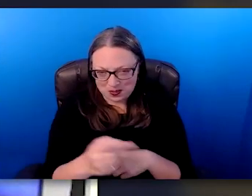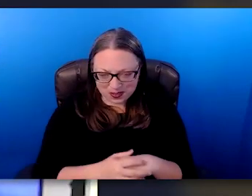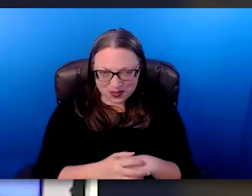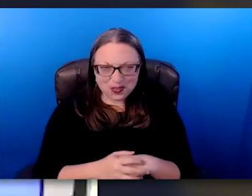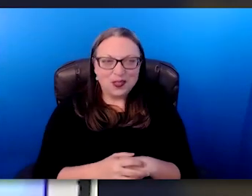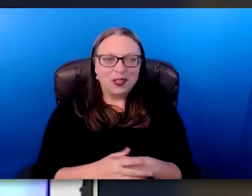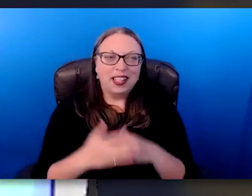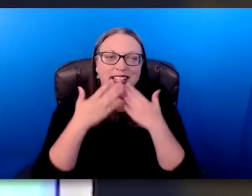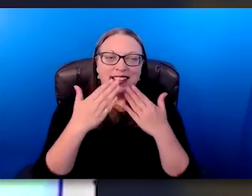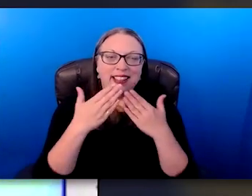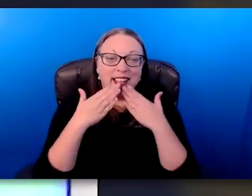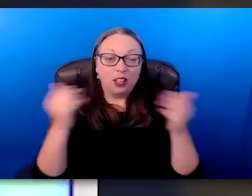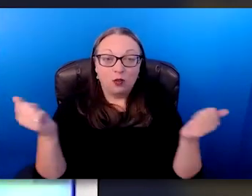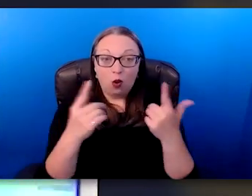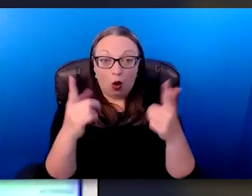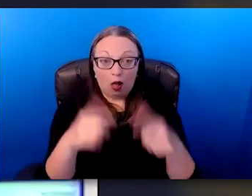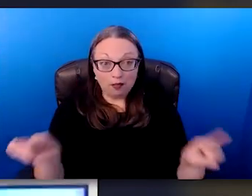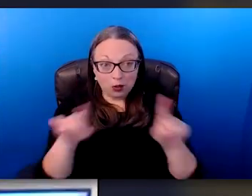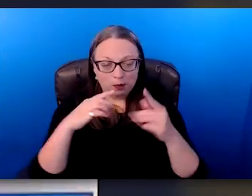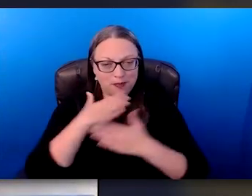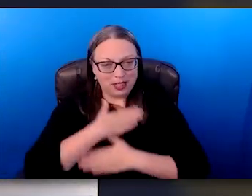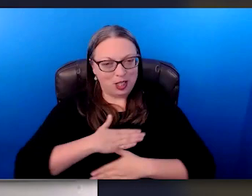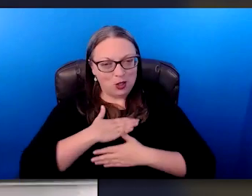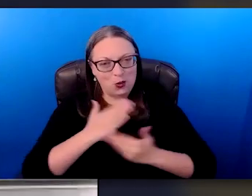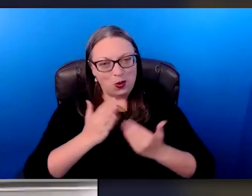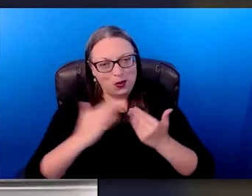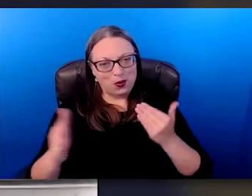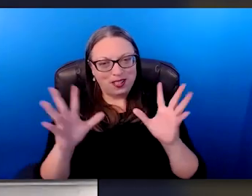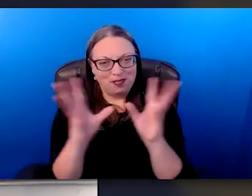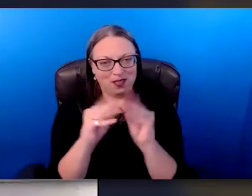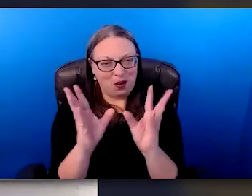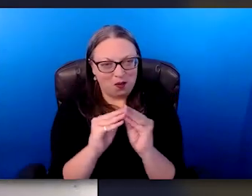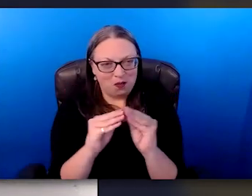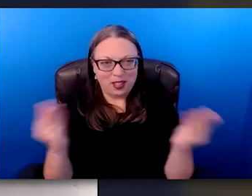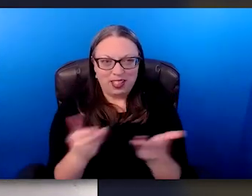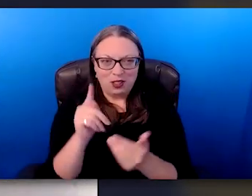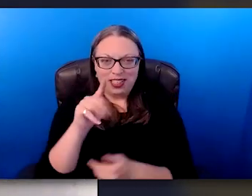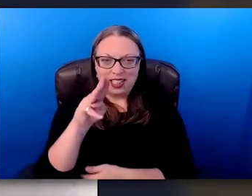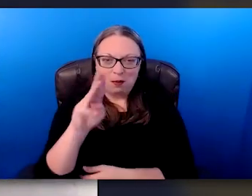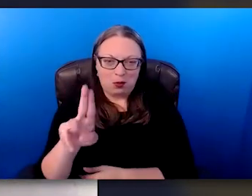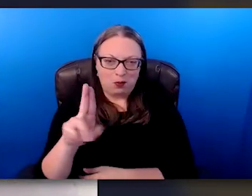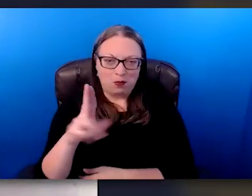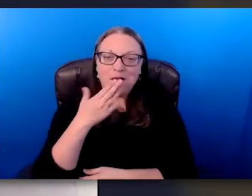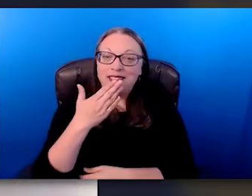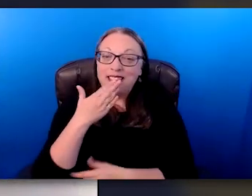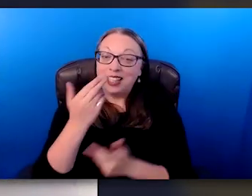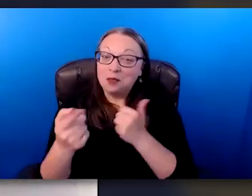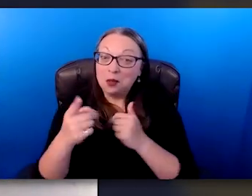And thank you to all of you. And please enjoy the rest of the conference here at TMU. Thanks, everyone.